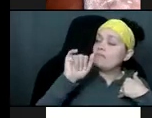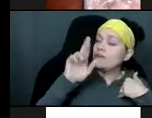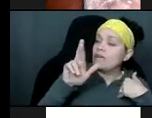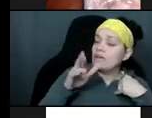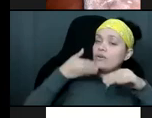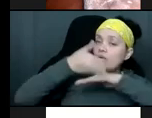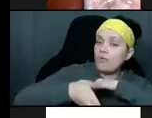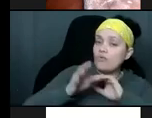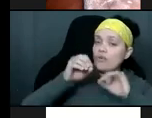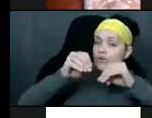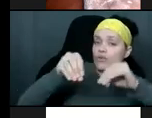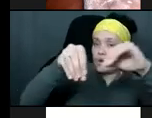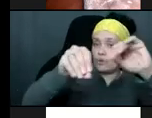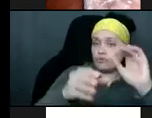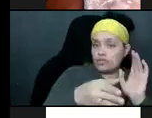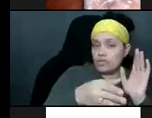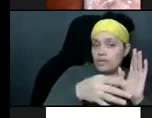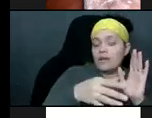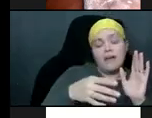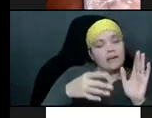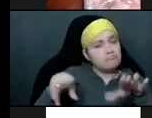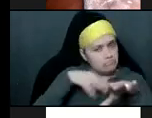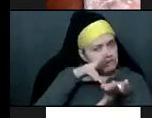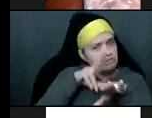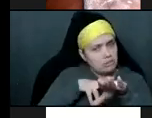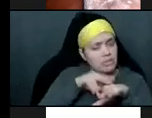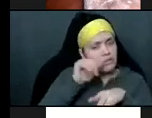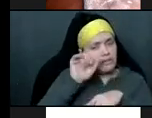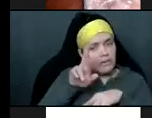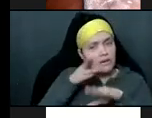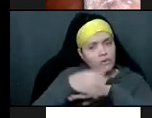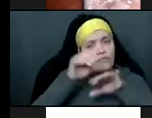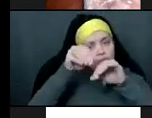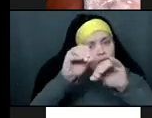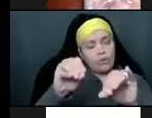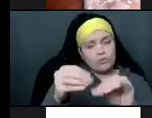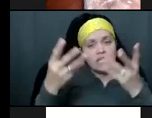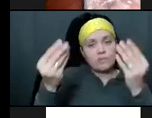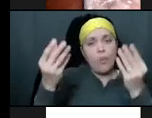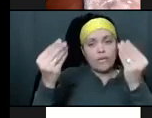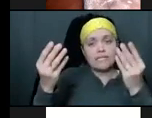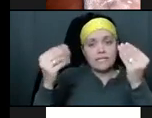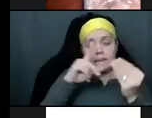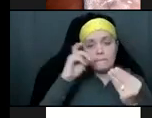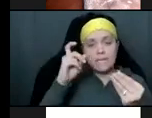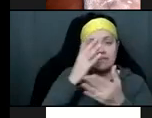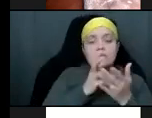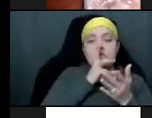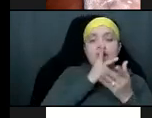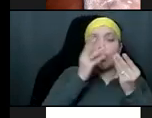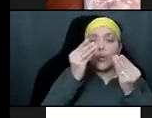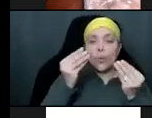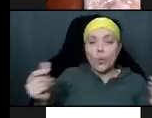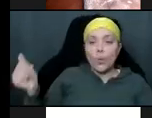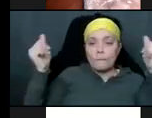ocean there. And pretty typically, air over the ocean is fairly moist air because some water evaporates from